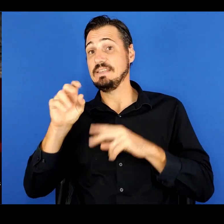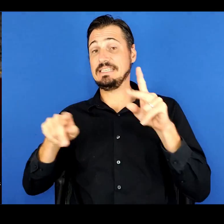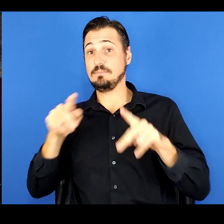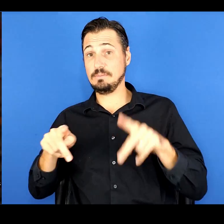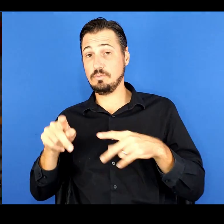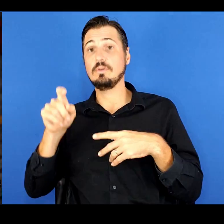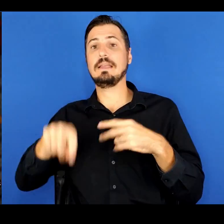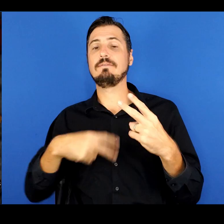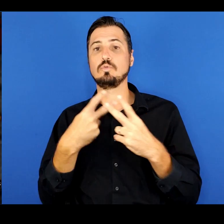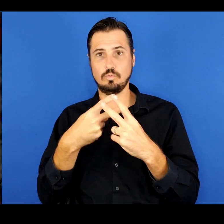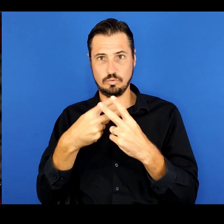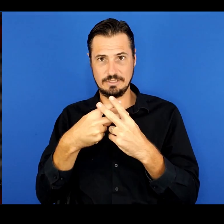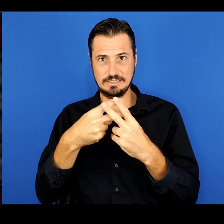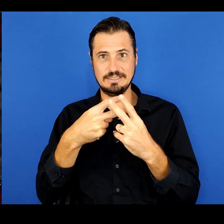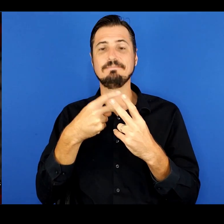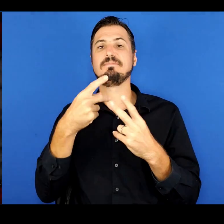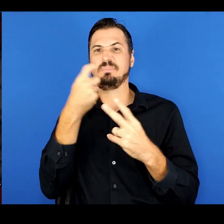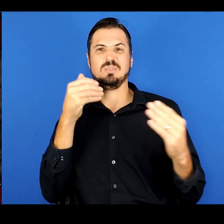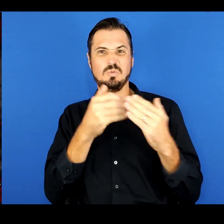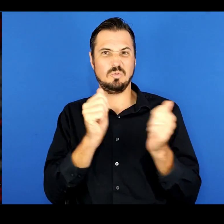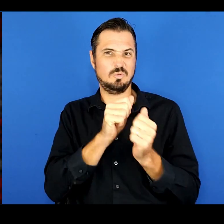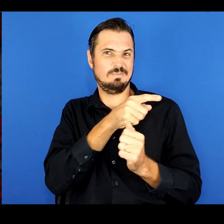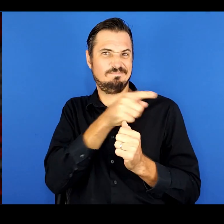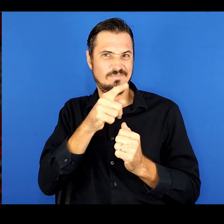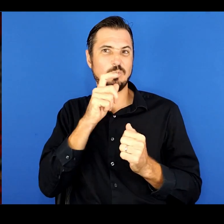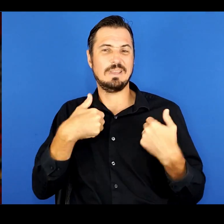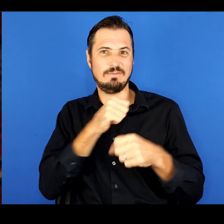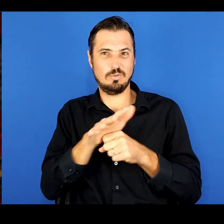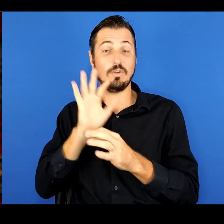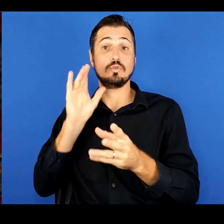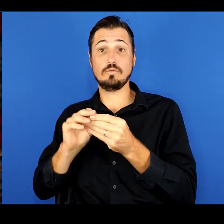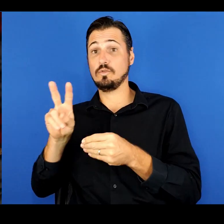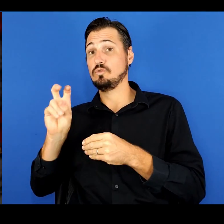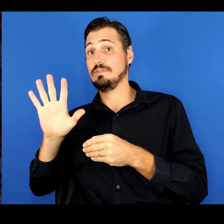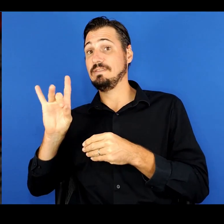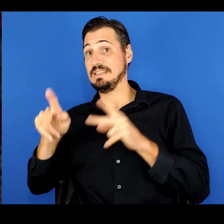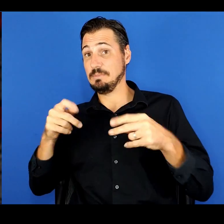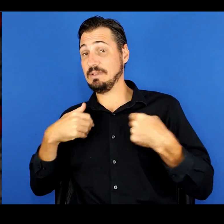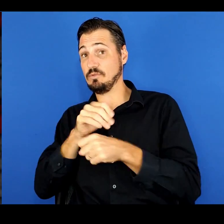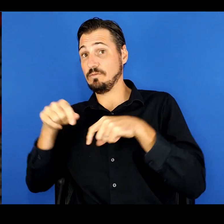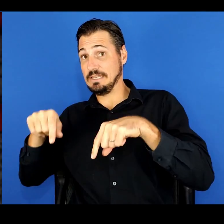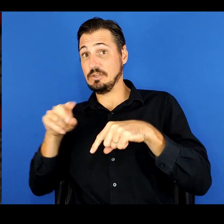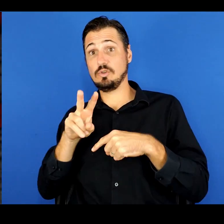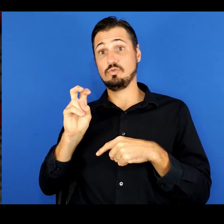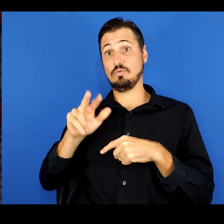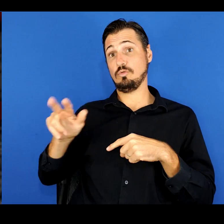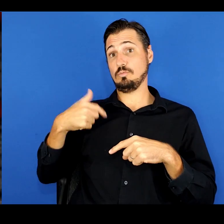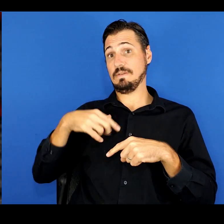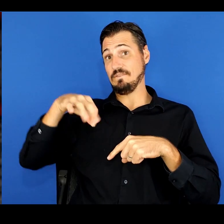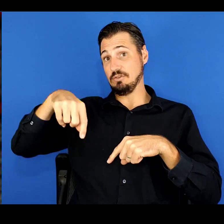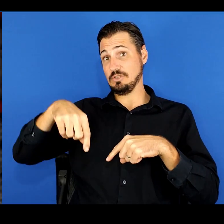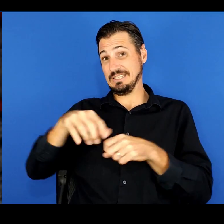have 70 individuals in health-directed quarantine. Our cumulative case count is 258, including